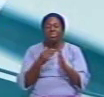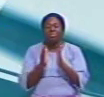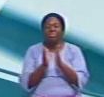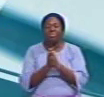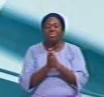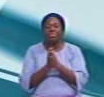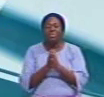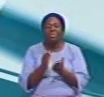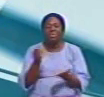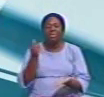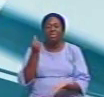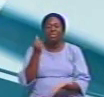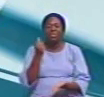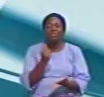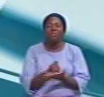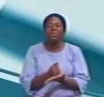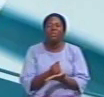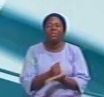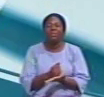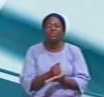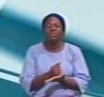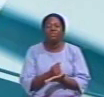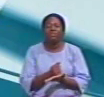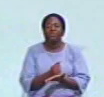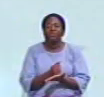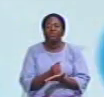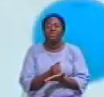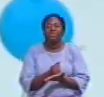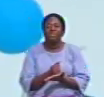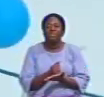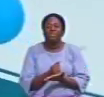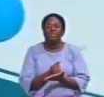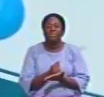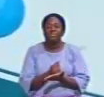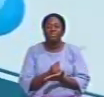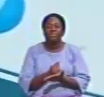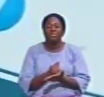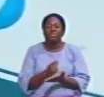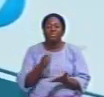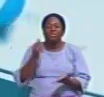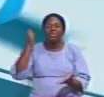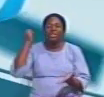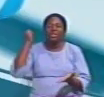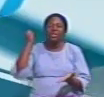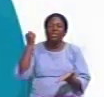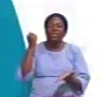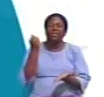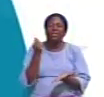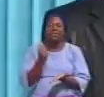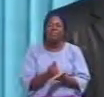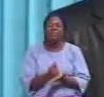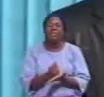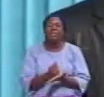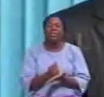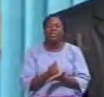we pray. Can I hear a louder amen?